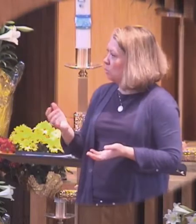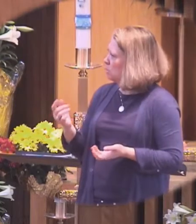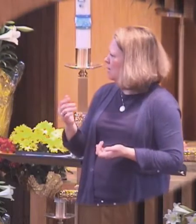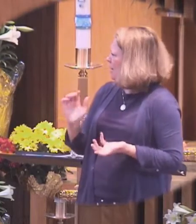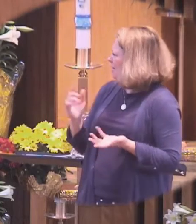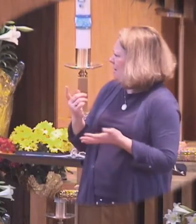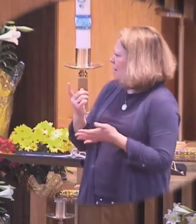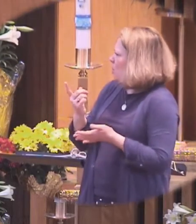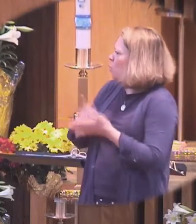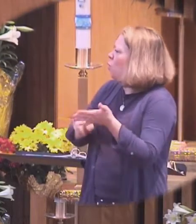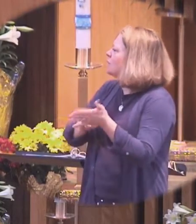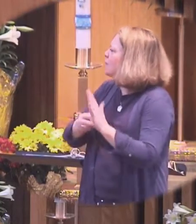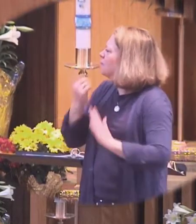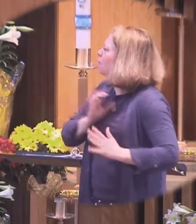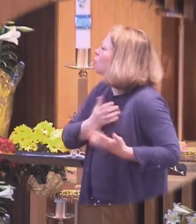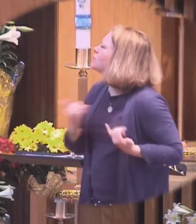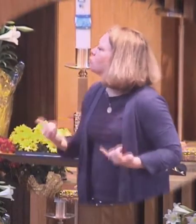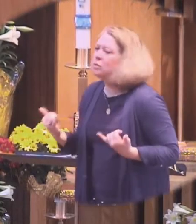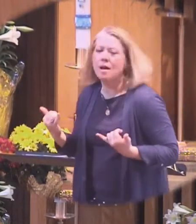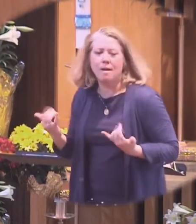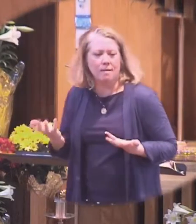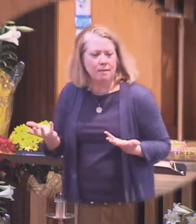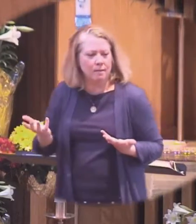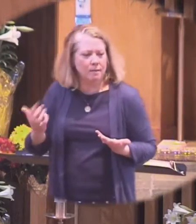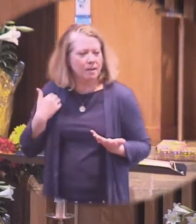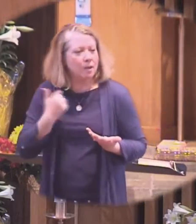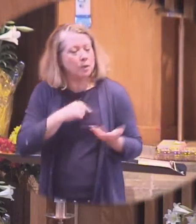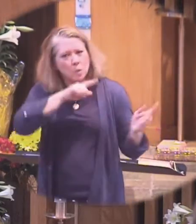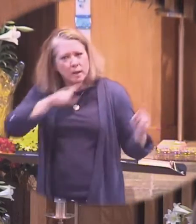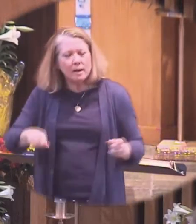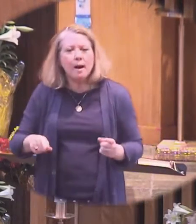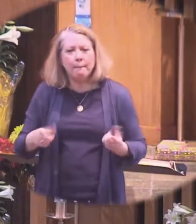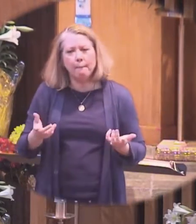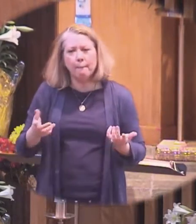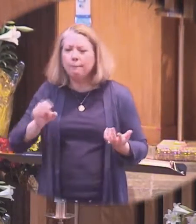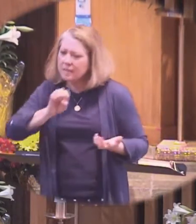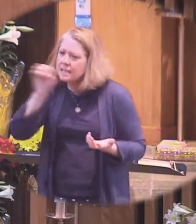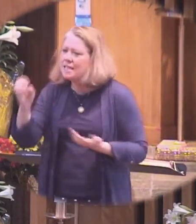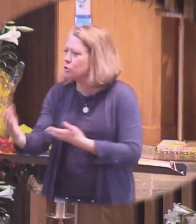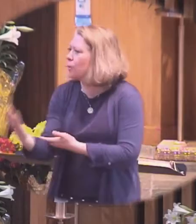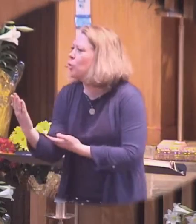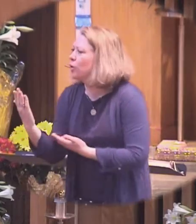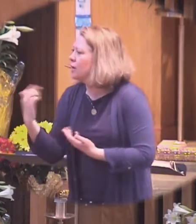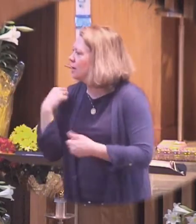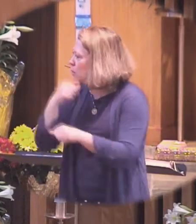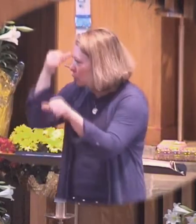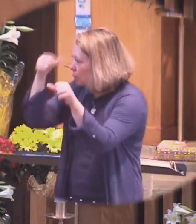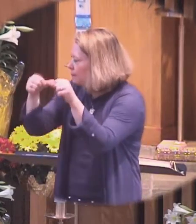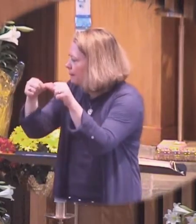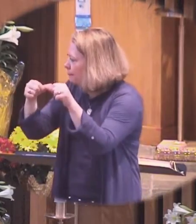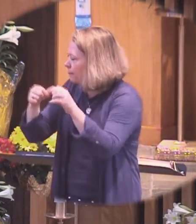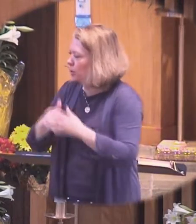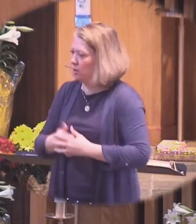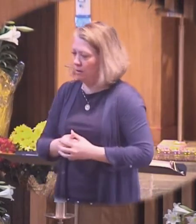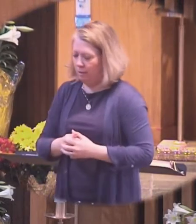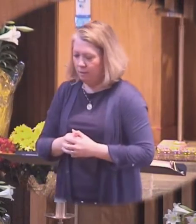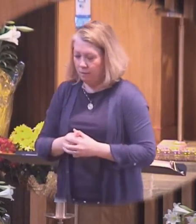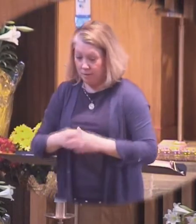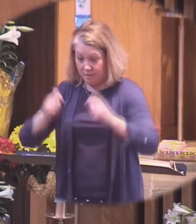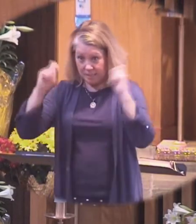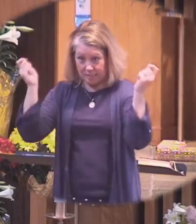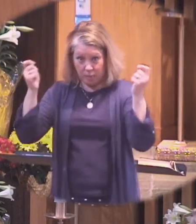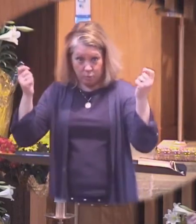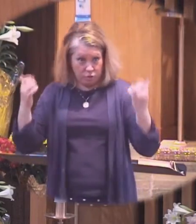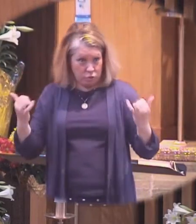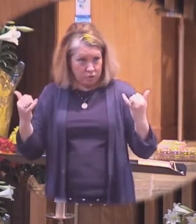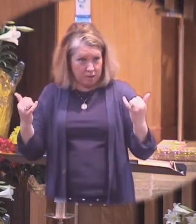us? As we come here on this Easter morning, we're reminded that what we celebrate today, the